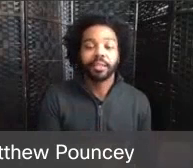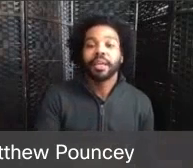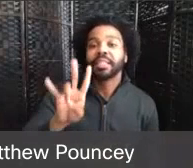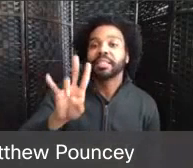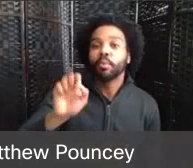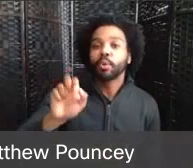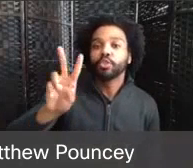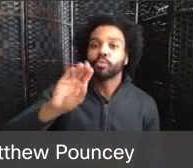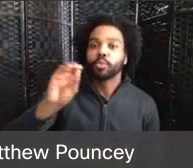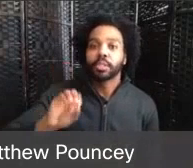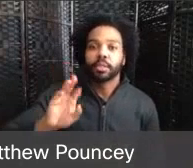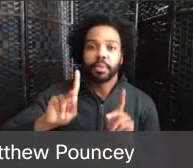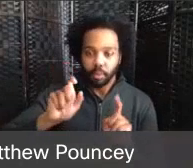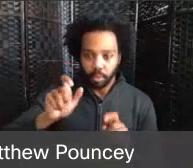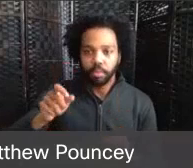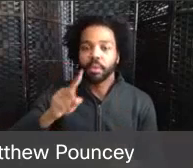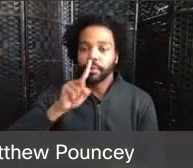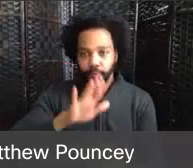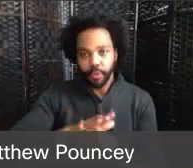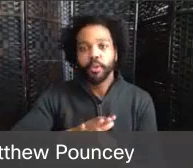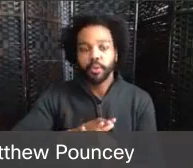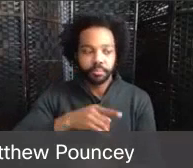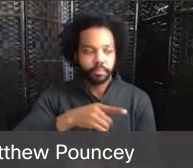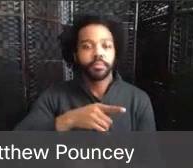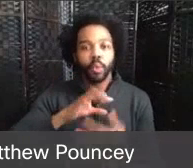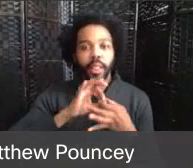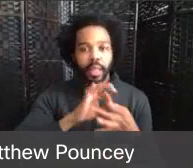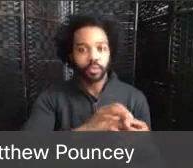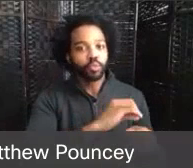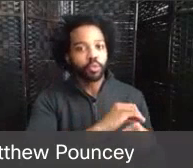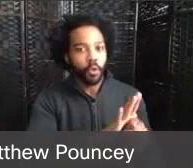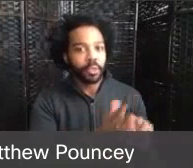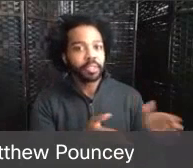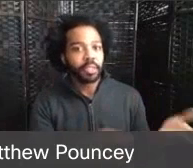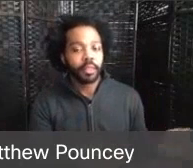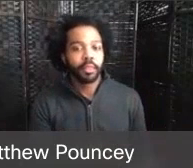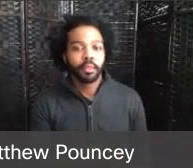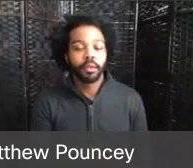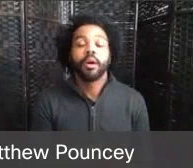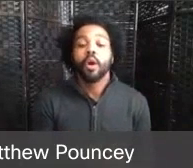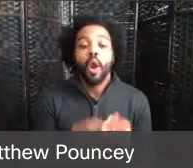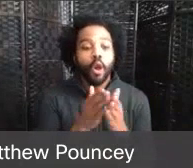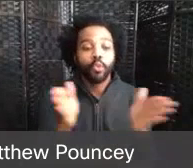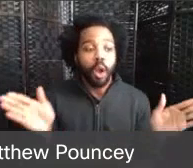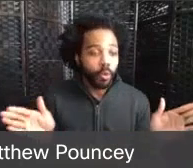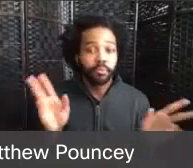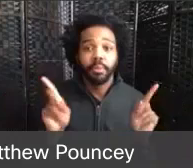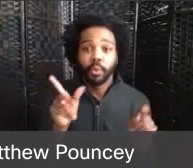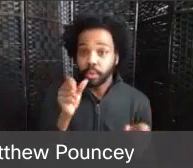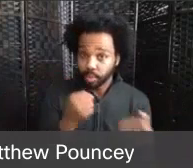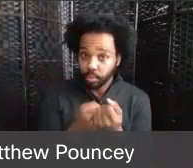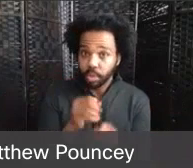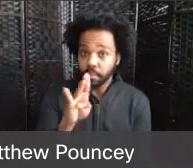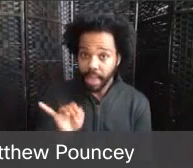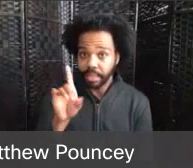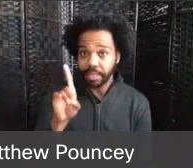7.2% of those, it was confirmed as COVID related. Overall, amongst people supported by DDA,